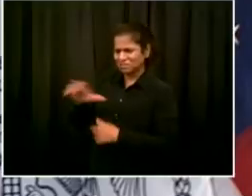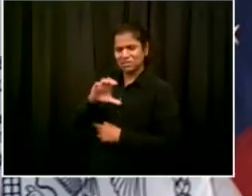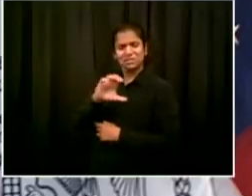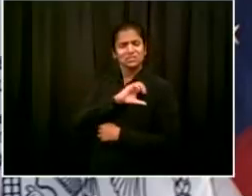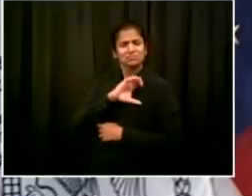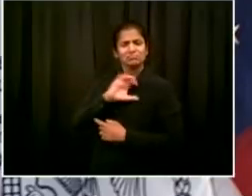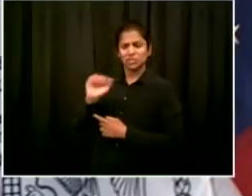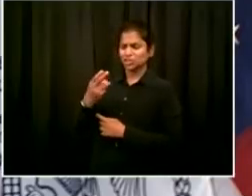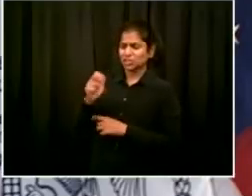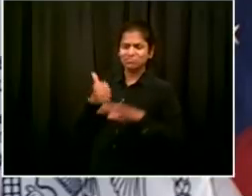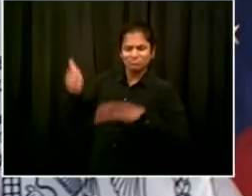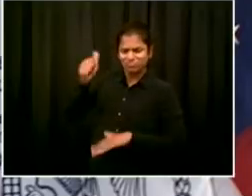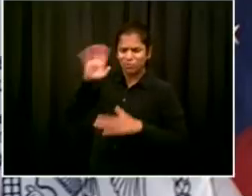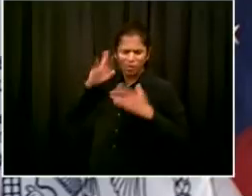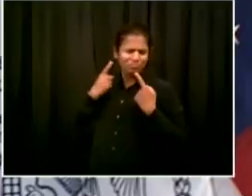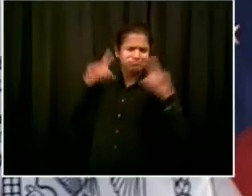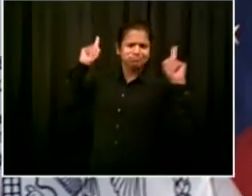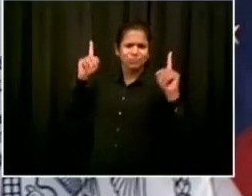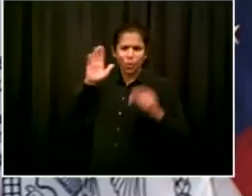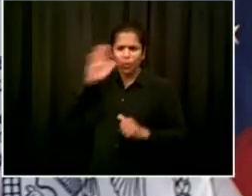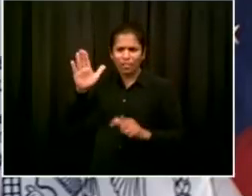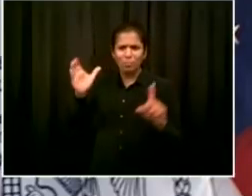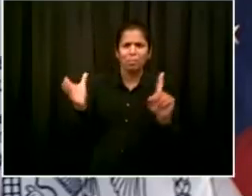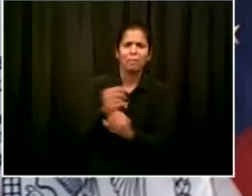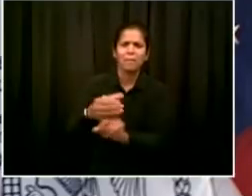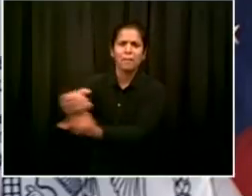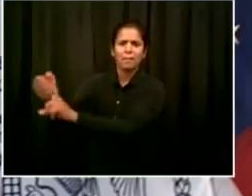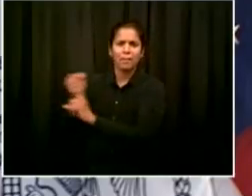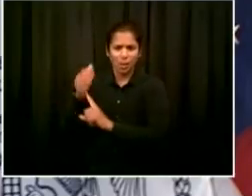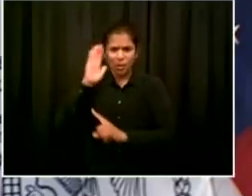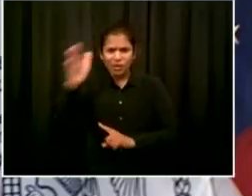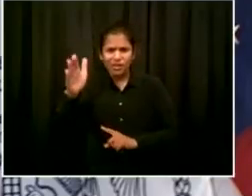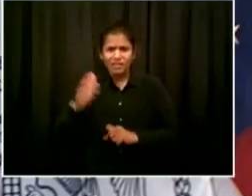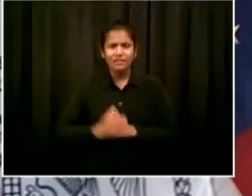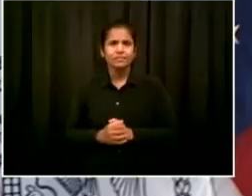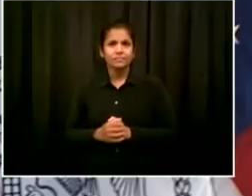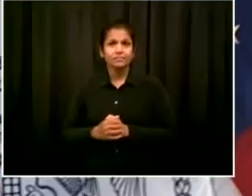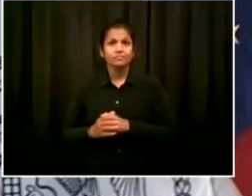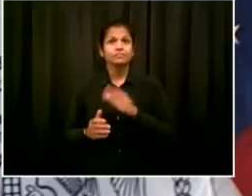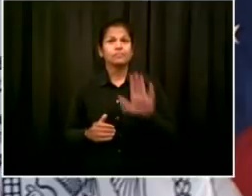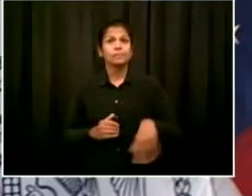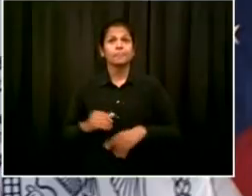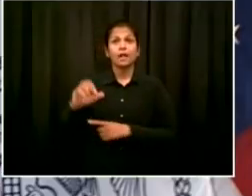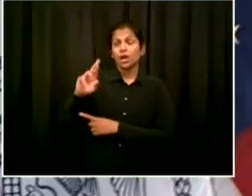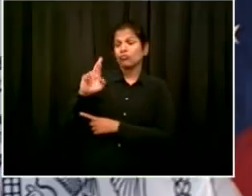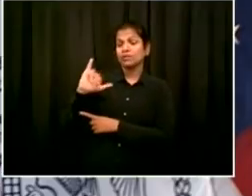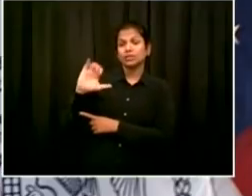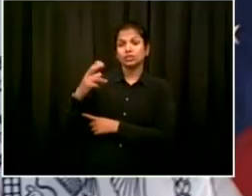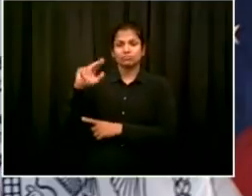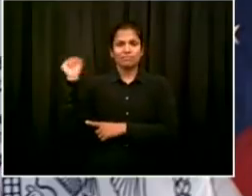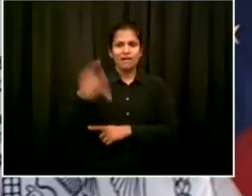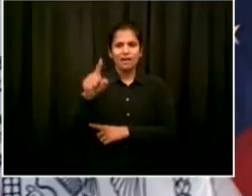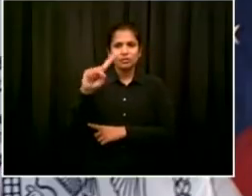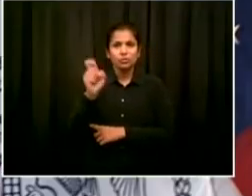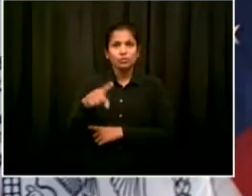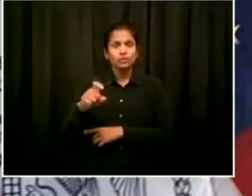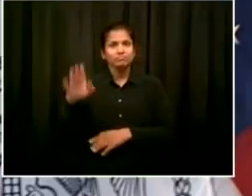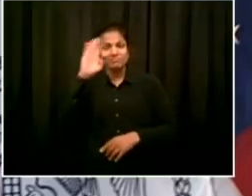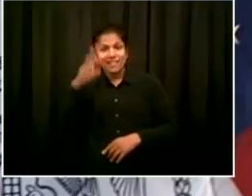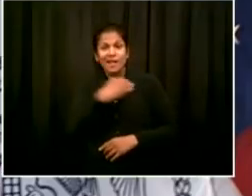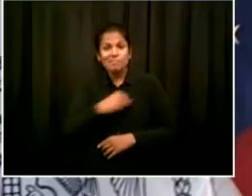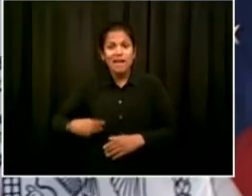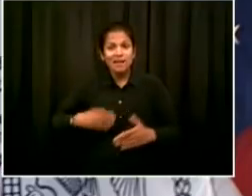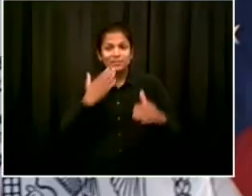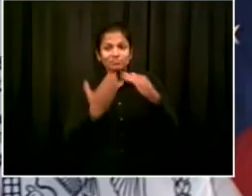Hello, Mr. Mayor. Good morning. Hey, Rich, how you doing? I'm okay. I want to follow up a little bit on Marcia's question about